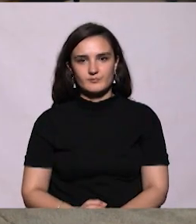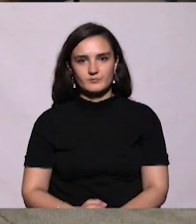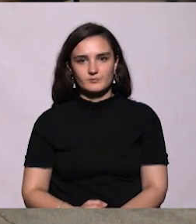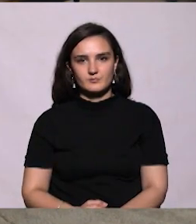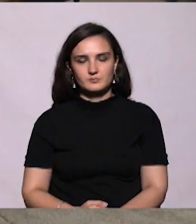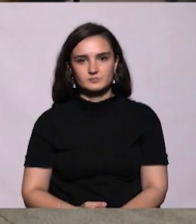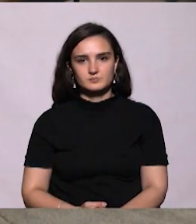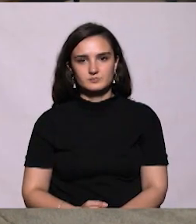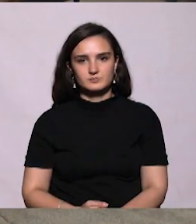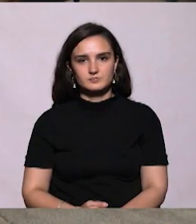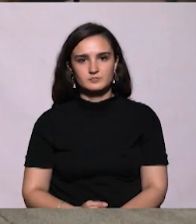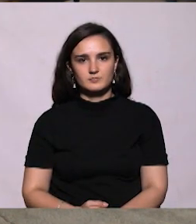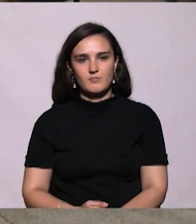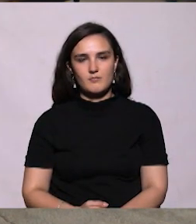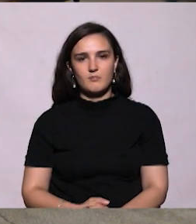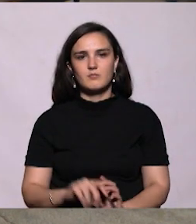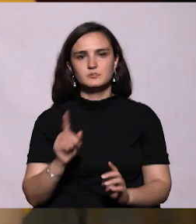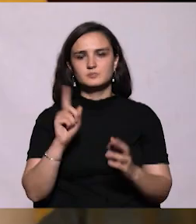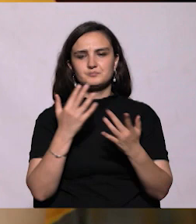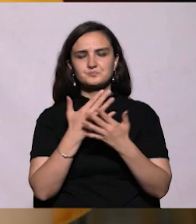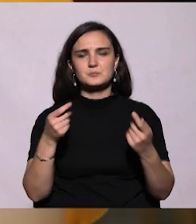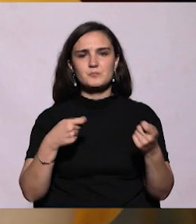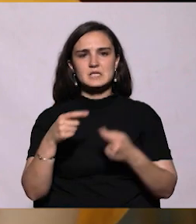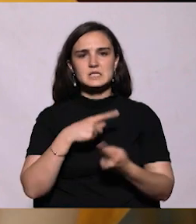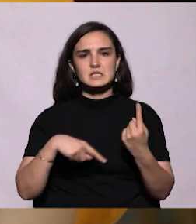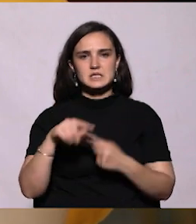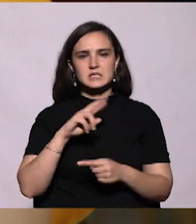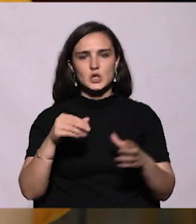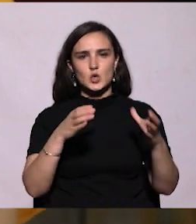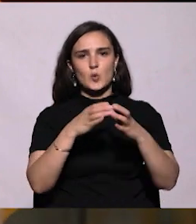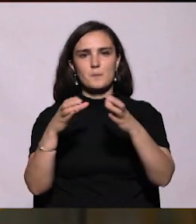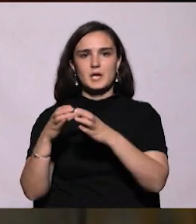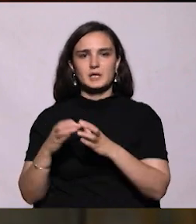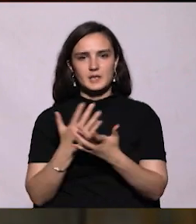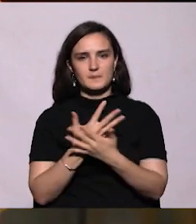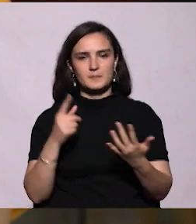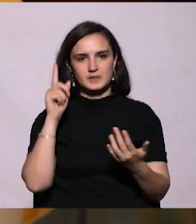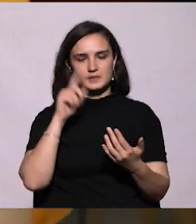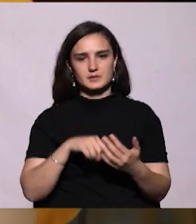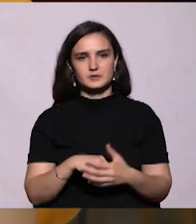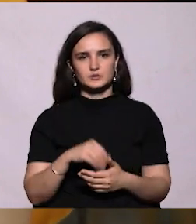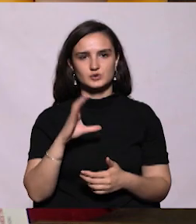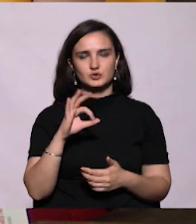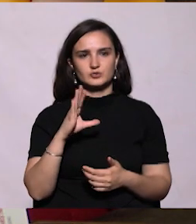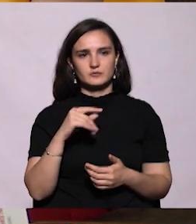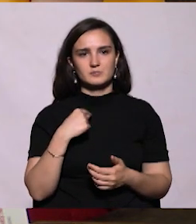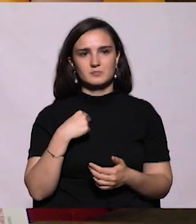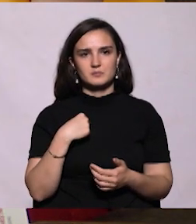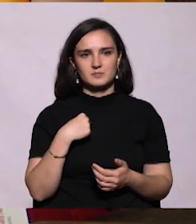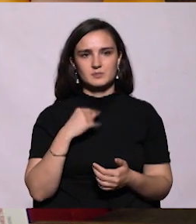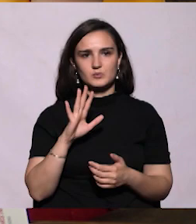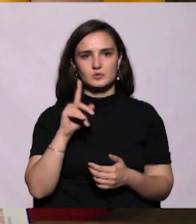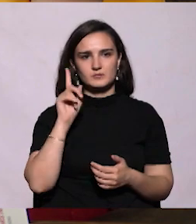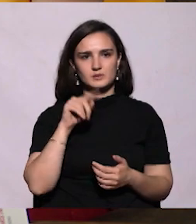Mr. Carter, what types of business or companies do you know? Miss Sophie, I actually